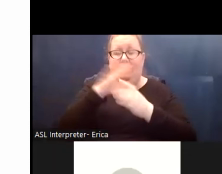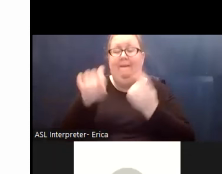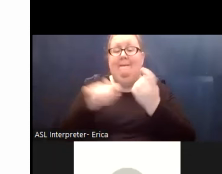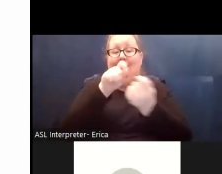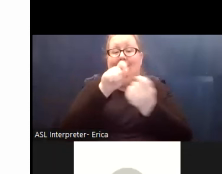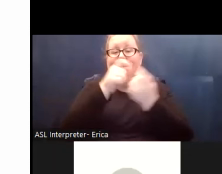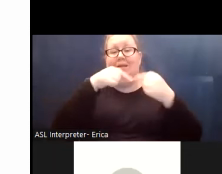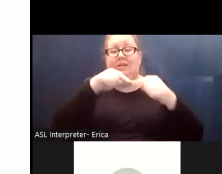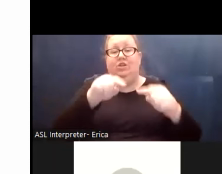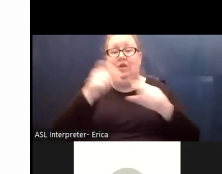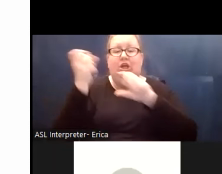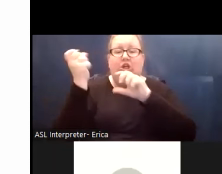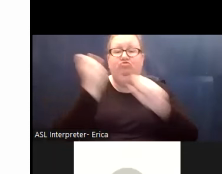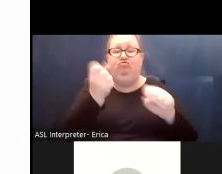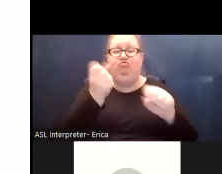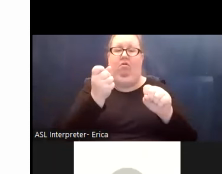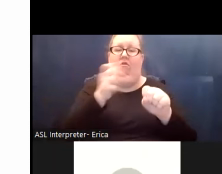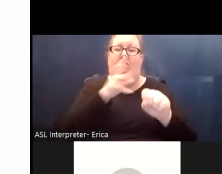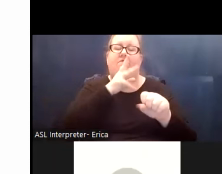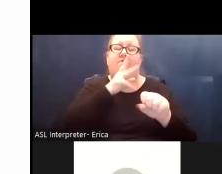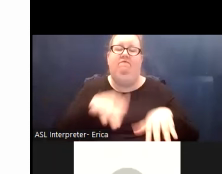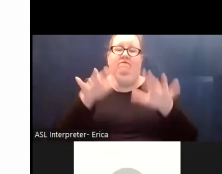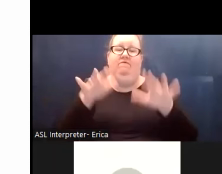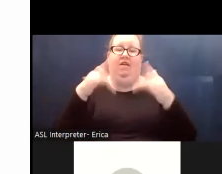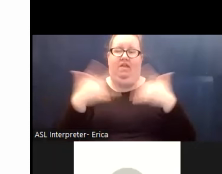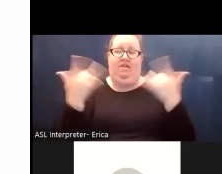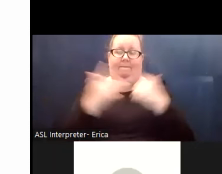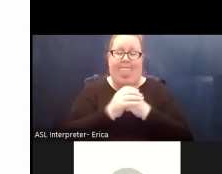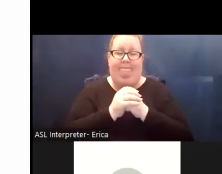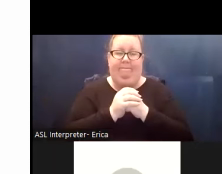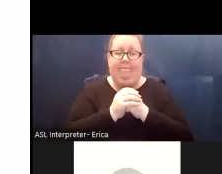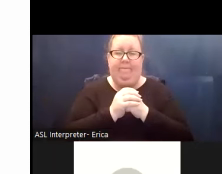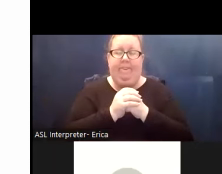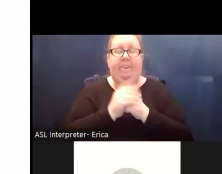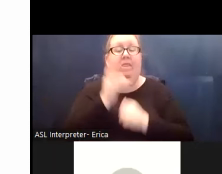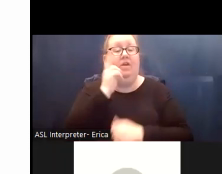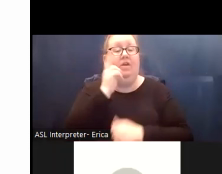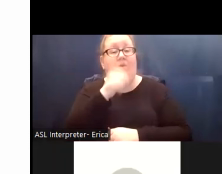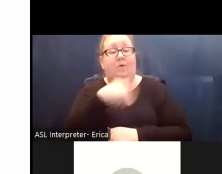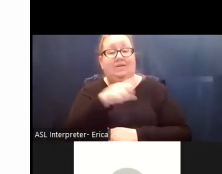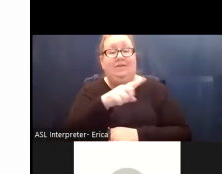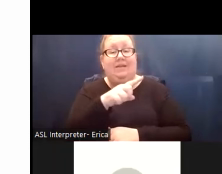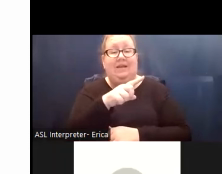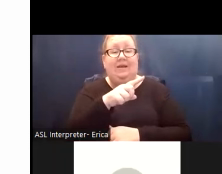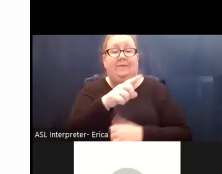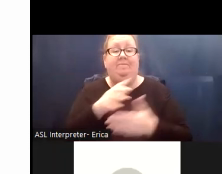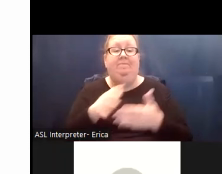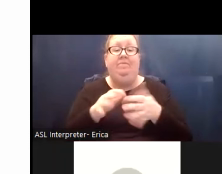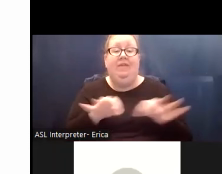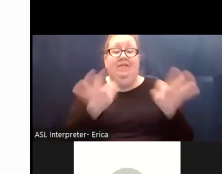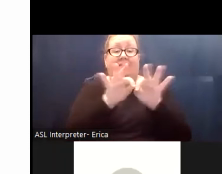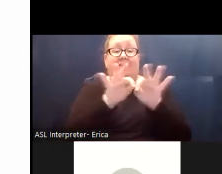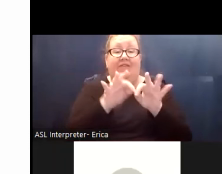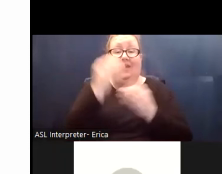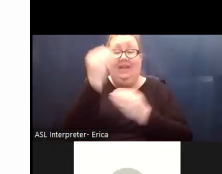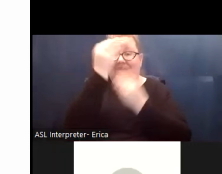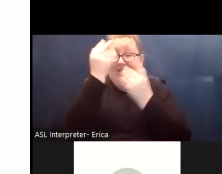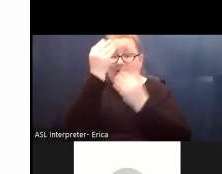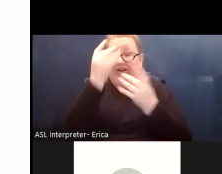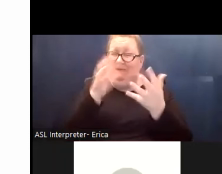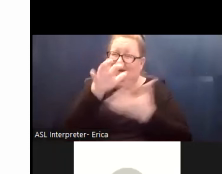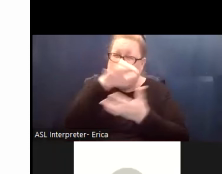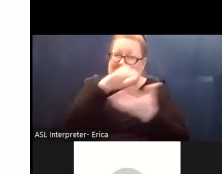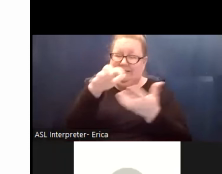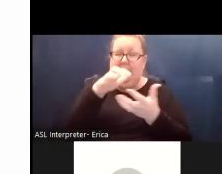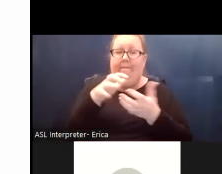during a strong flood event. So we see that the key considerations are a bit of a mixed bag, but